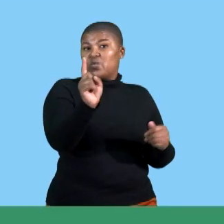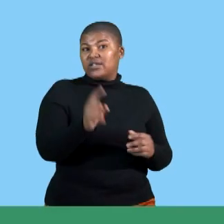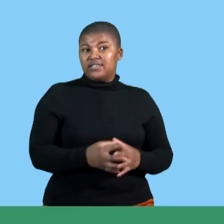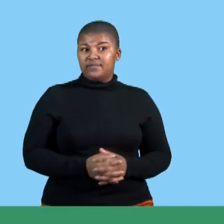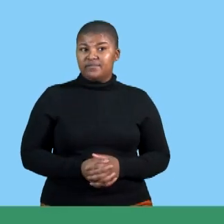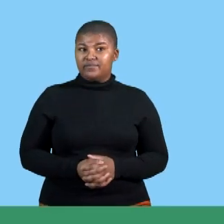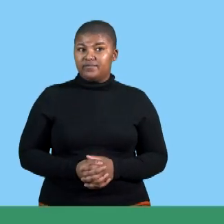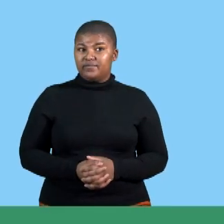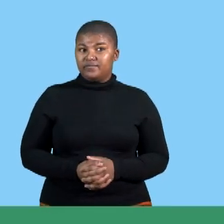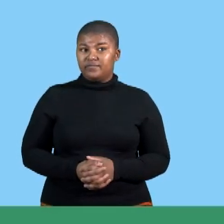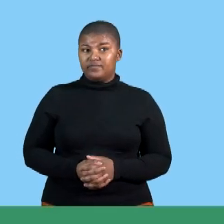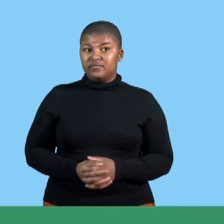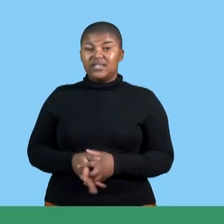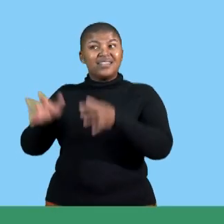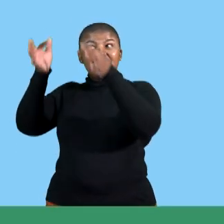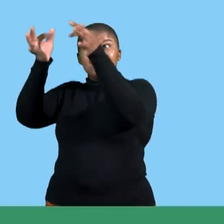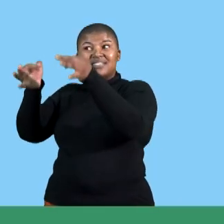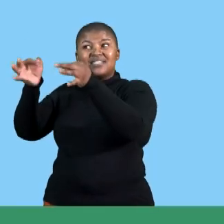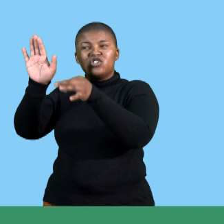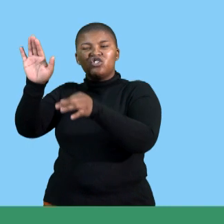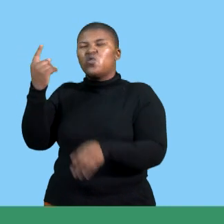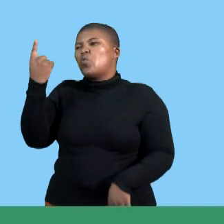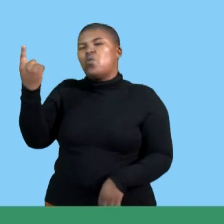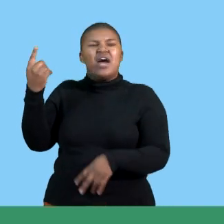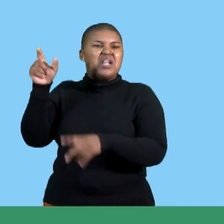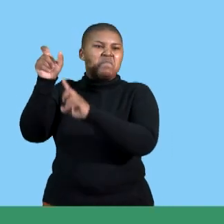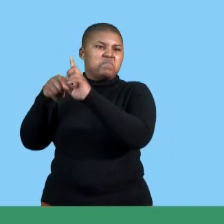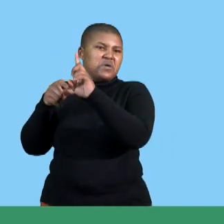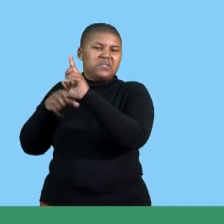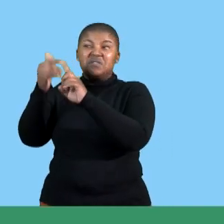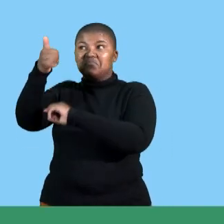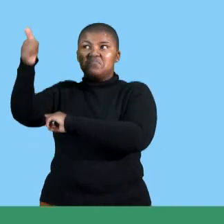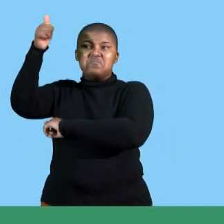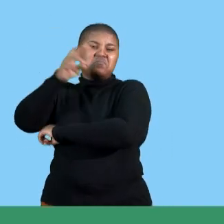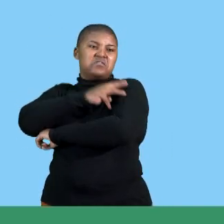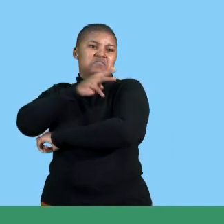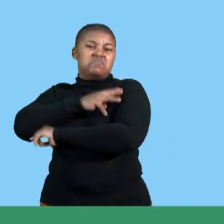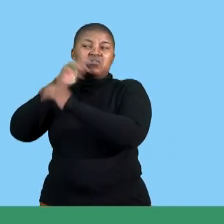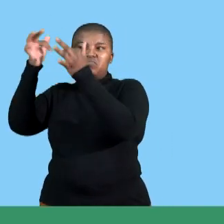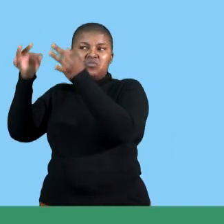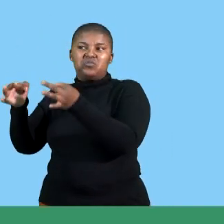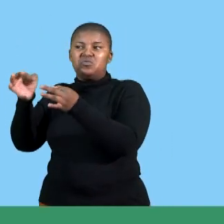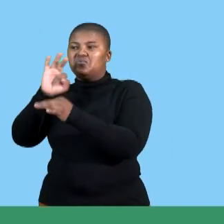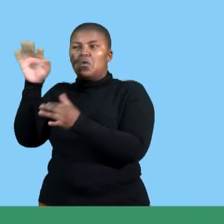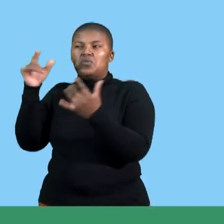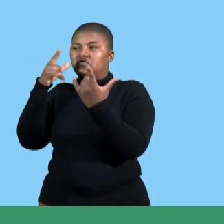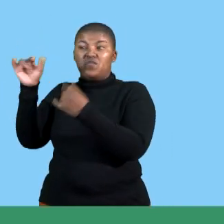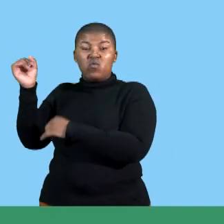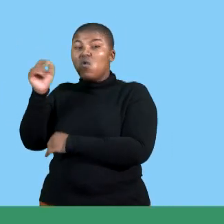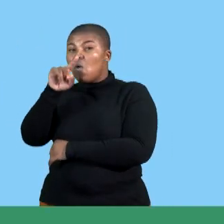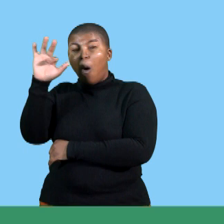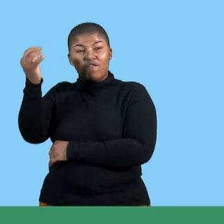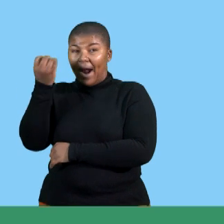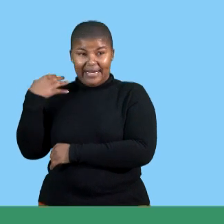solving? Right, decision making, it is often done by one person or senior management. Don't